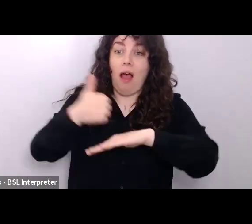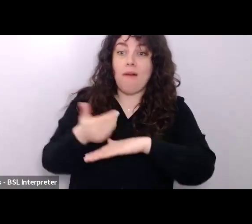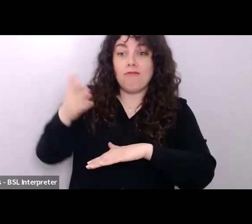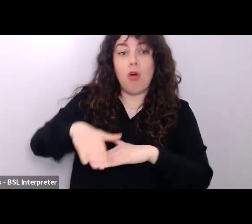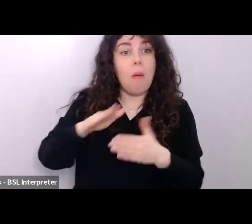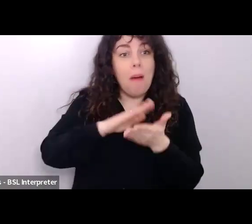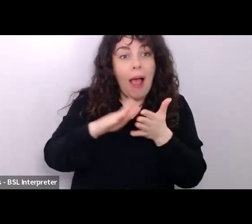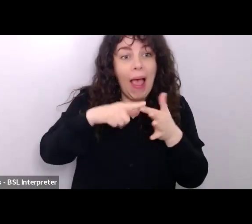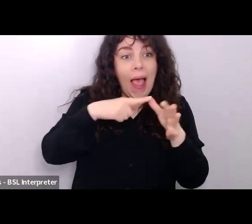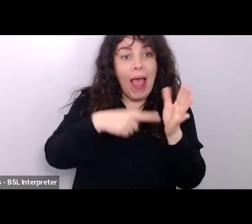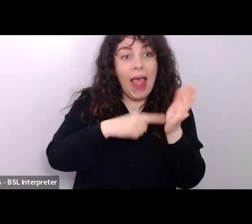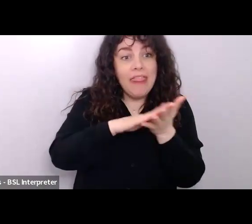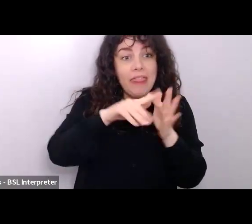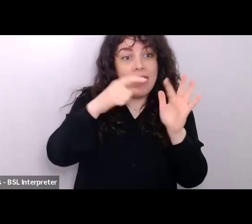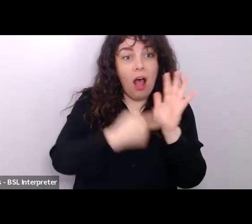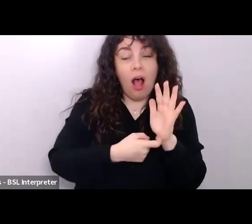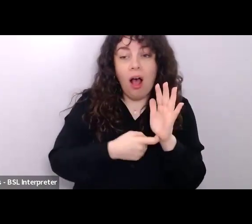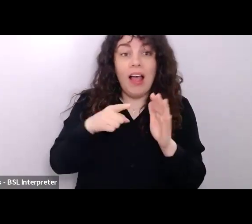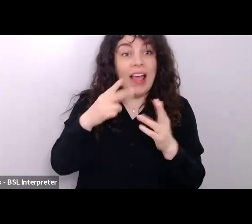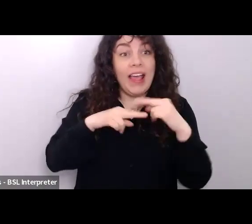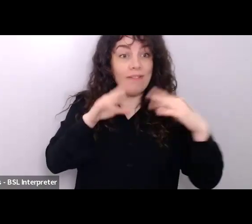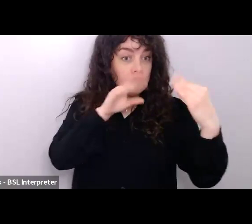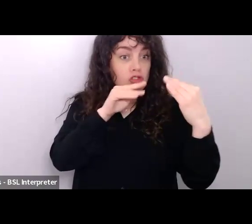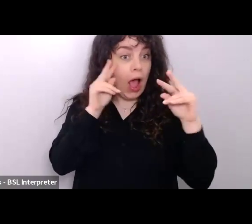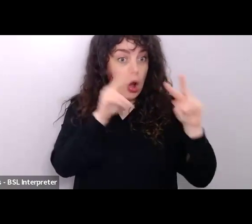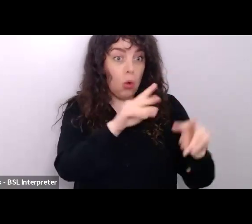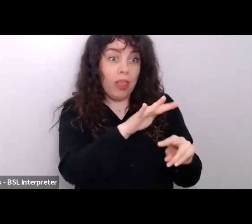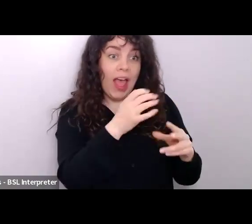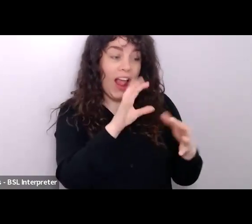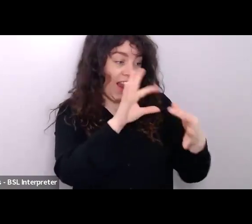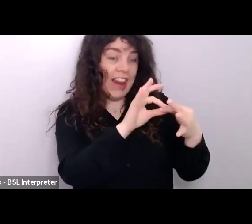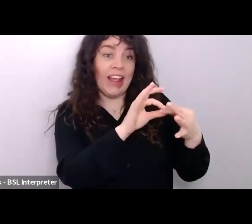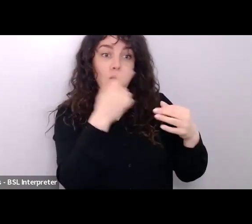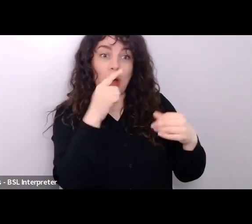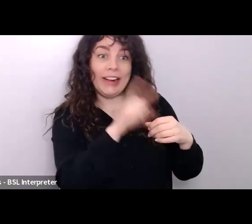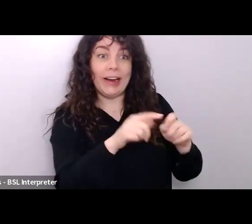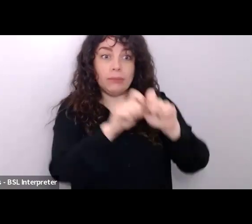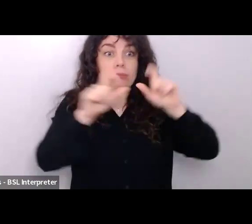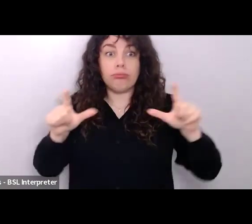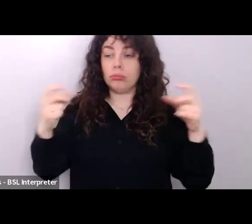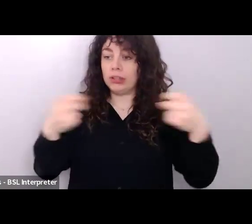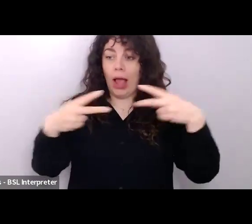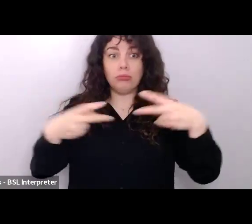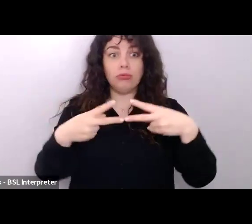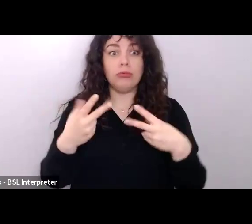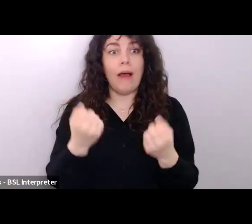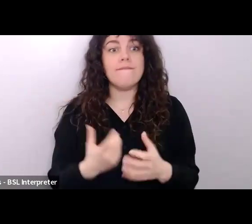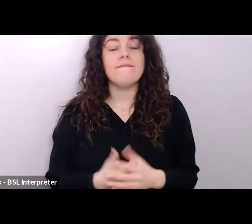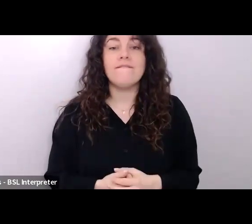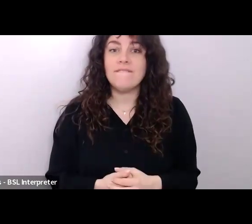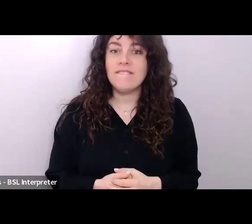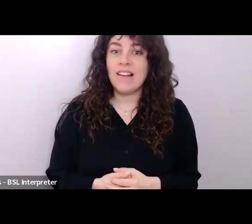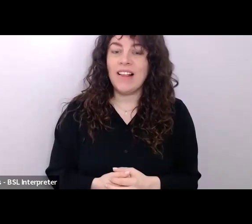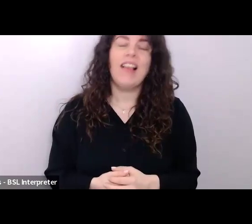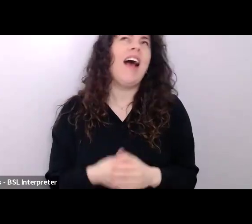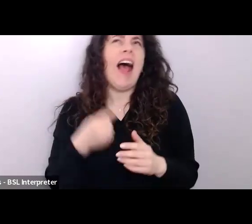the link for that in the chat. And again, please just message if you have any issues. So I think that's all the